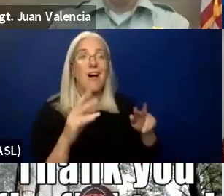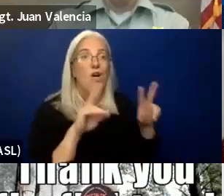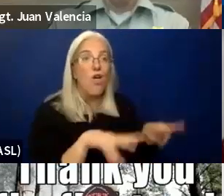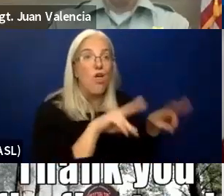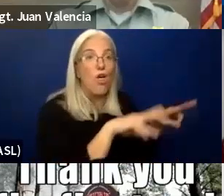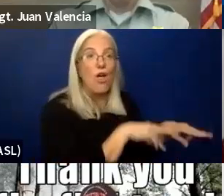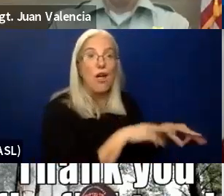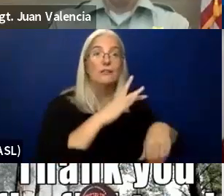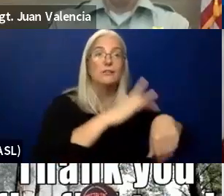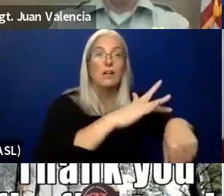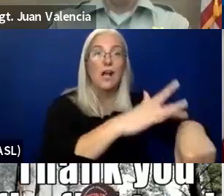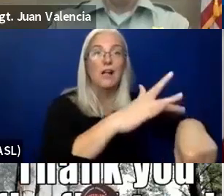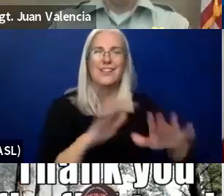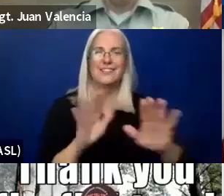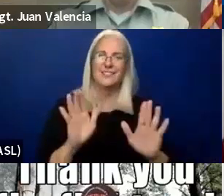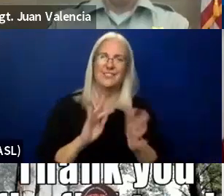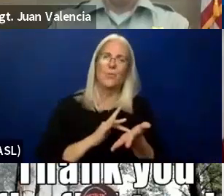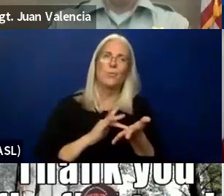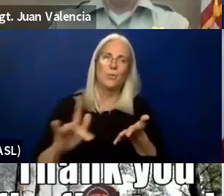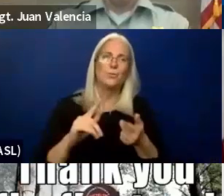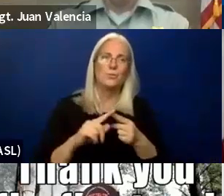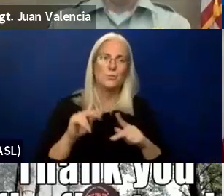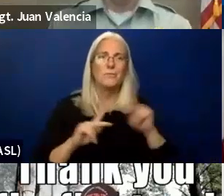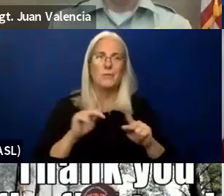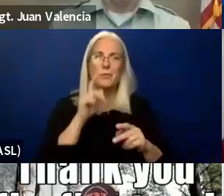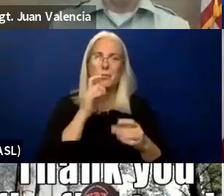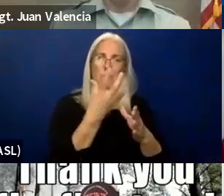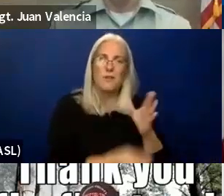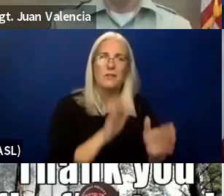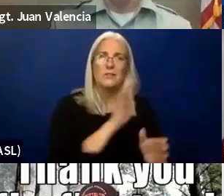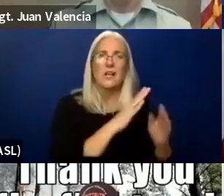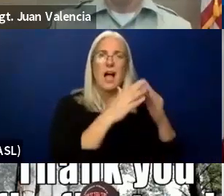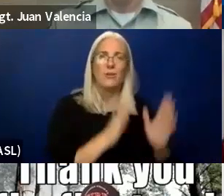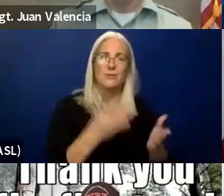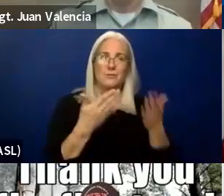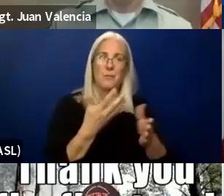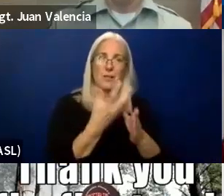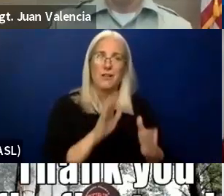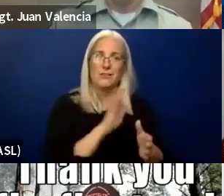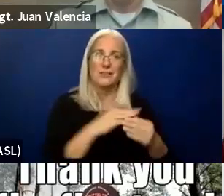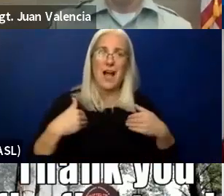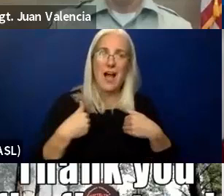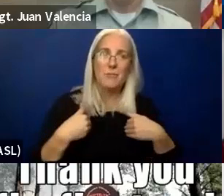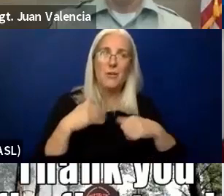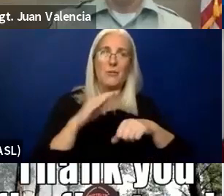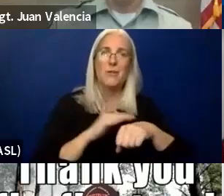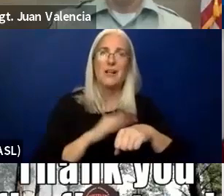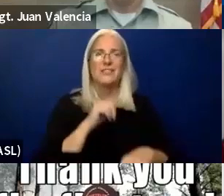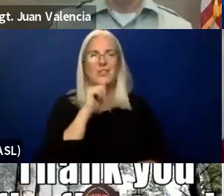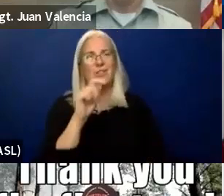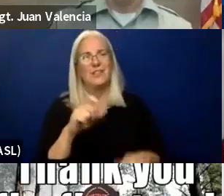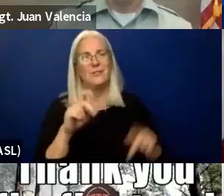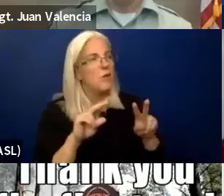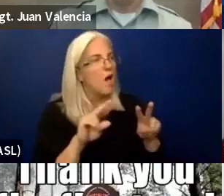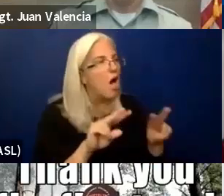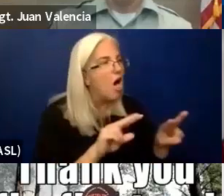lost structures and perhaps pets on the property. They do not need you tromping through the ashes. They